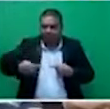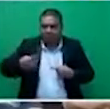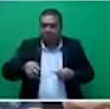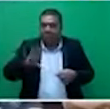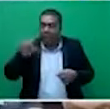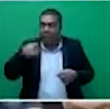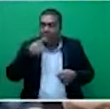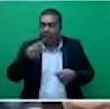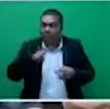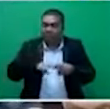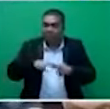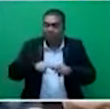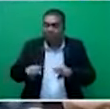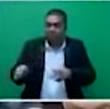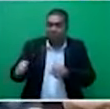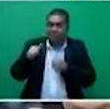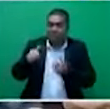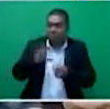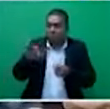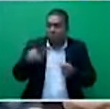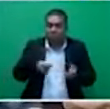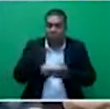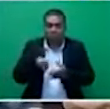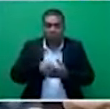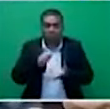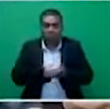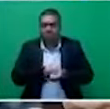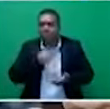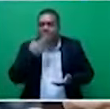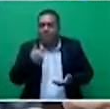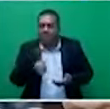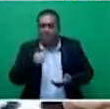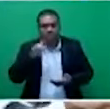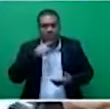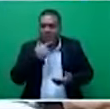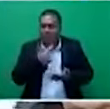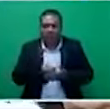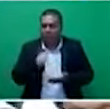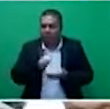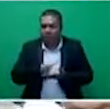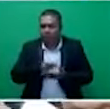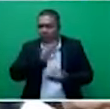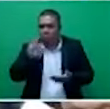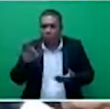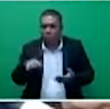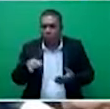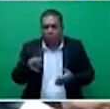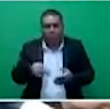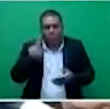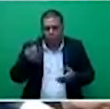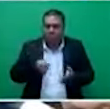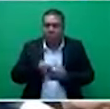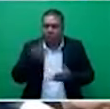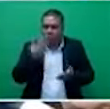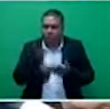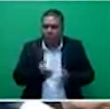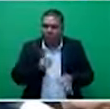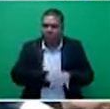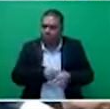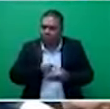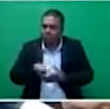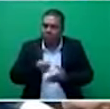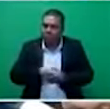lying. We need to tell members of the public, please don't fall for these lies. We never have and never will default debt. They said China will take